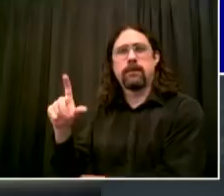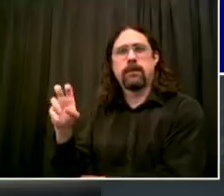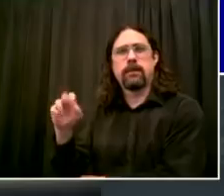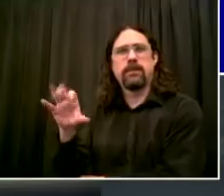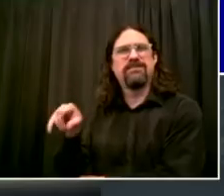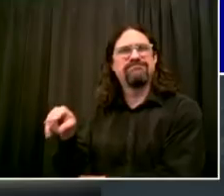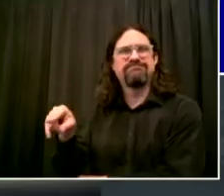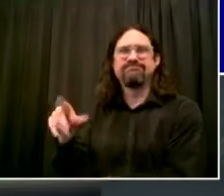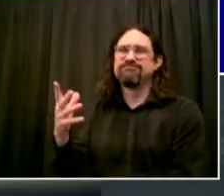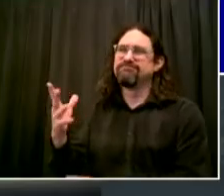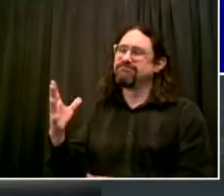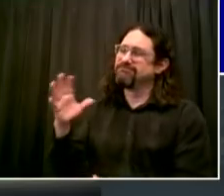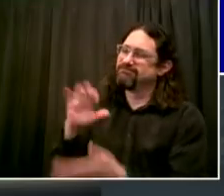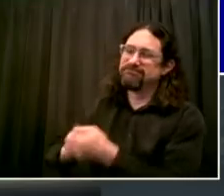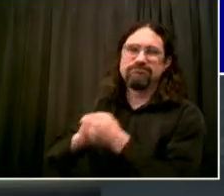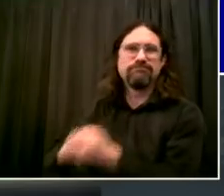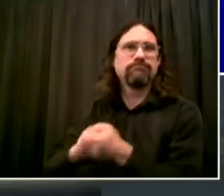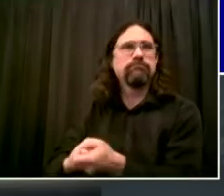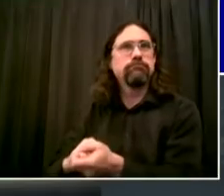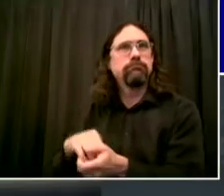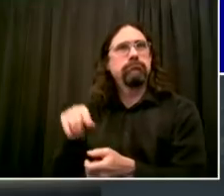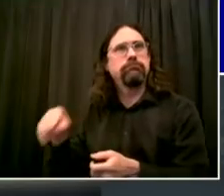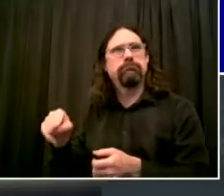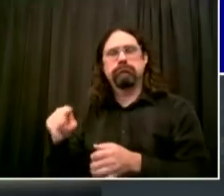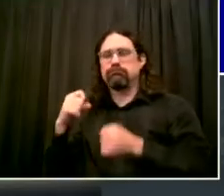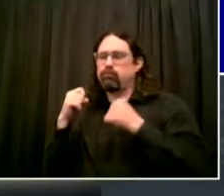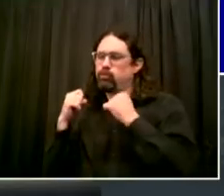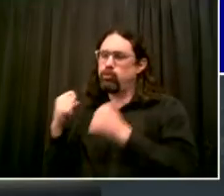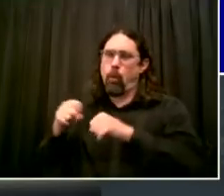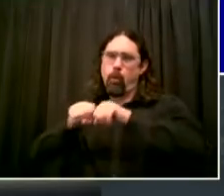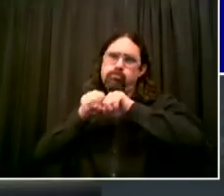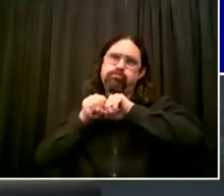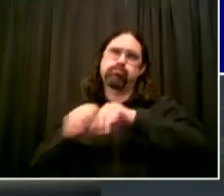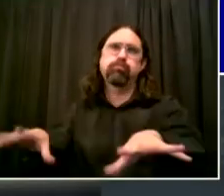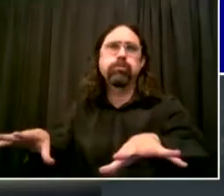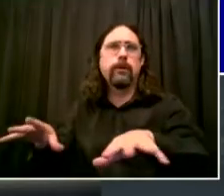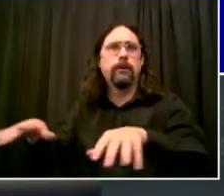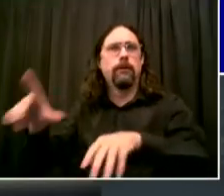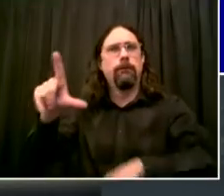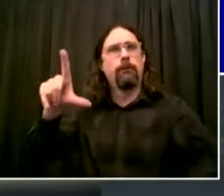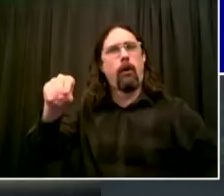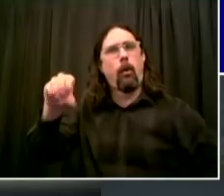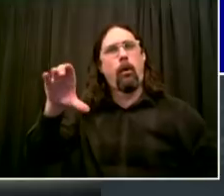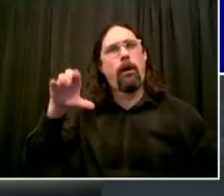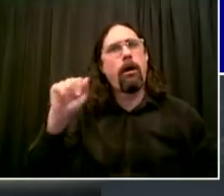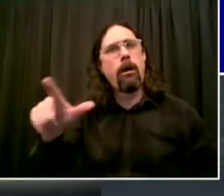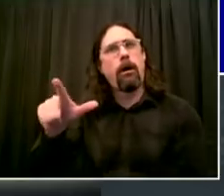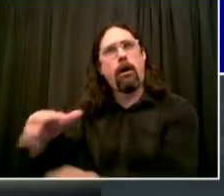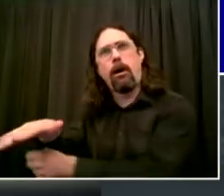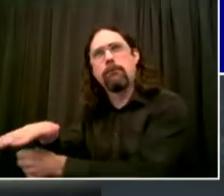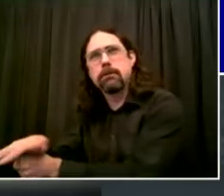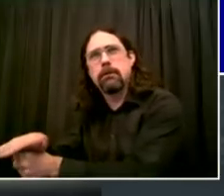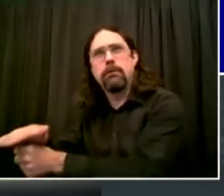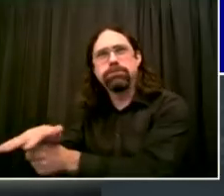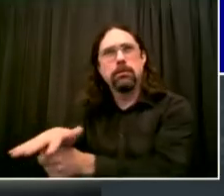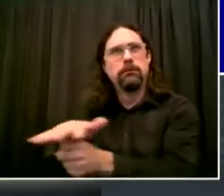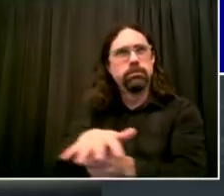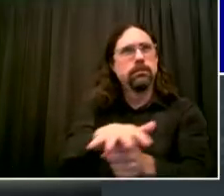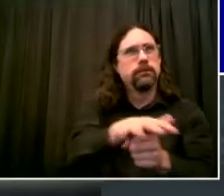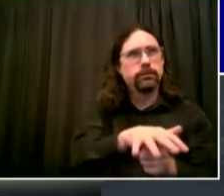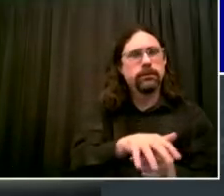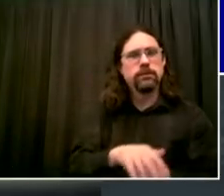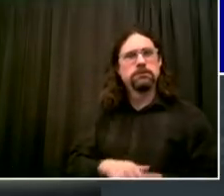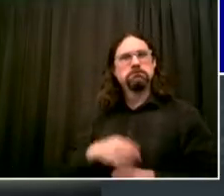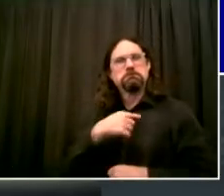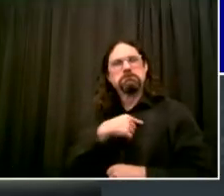a change that's much, much deeper. You're going to hear also from the leaders of the Black, Latino, Asian Caucus of the City Council, who have been leading the way